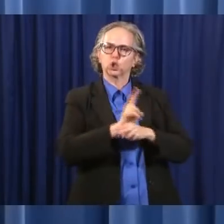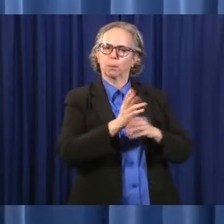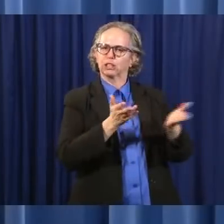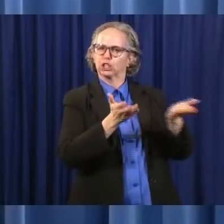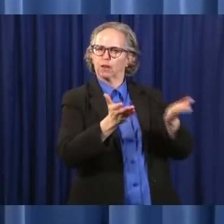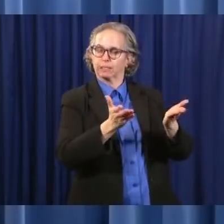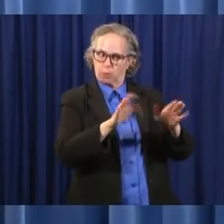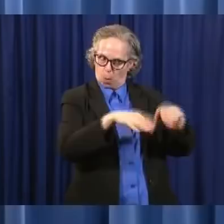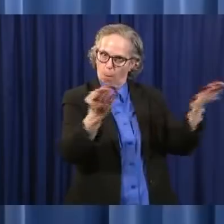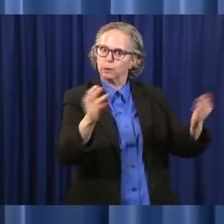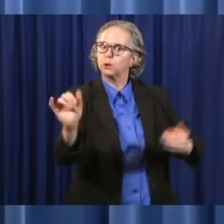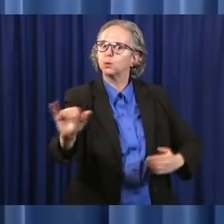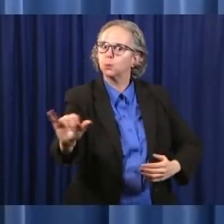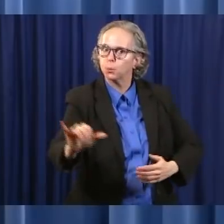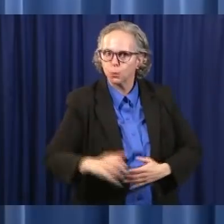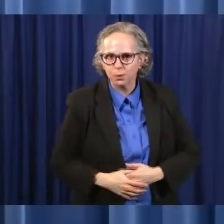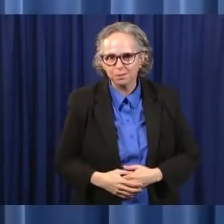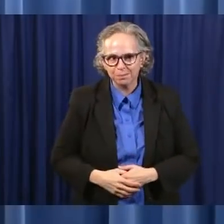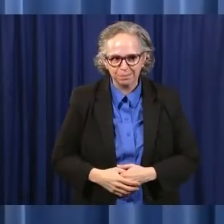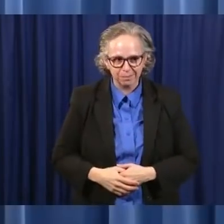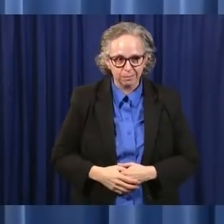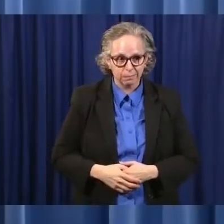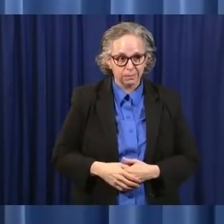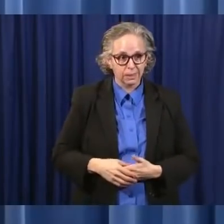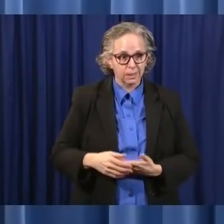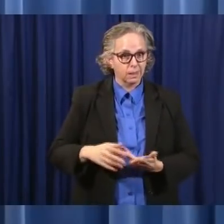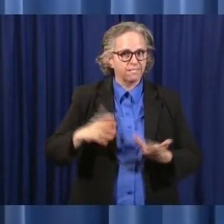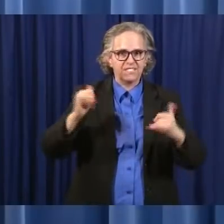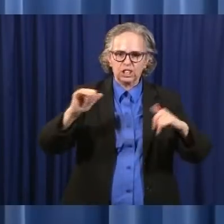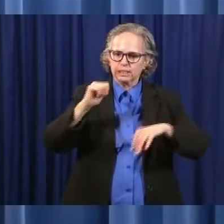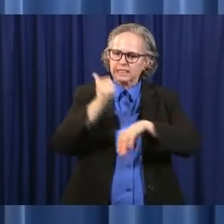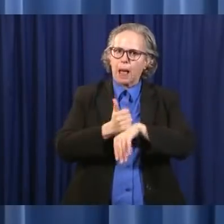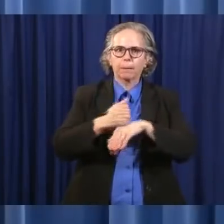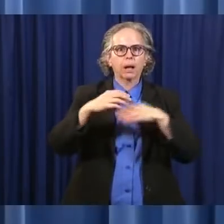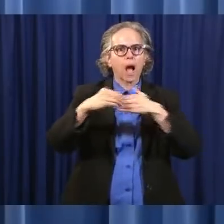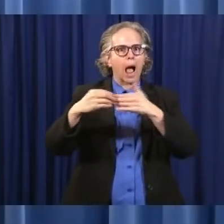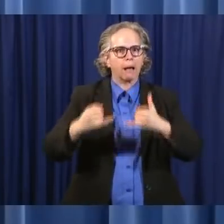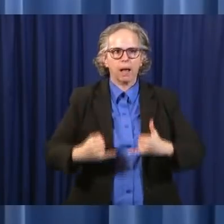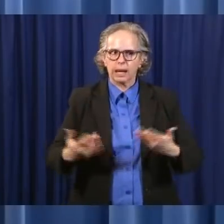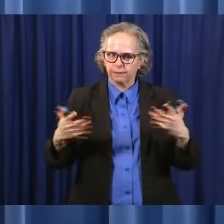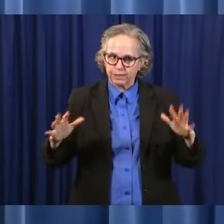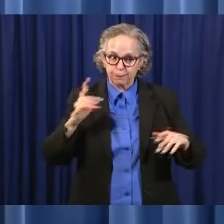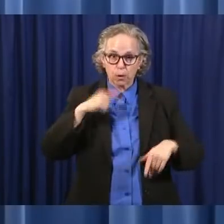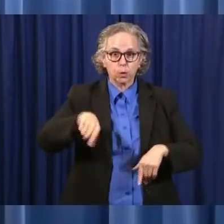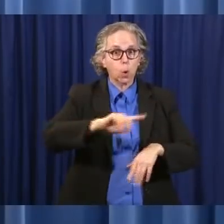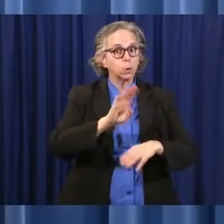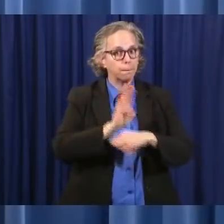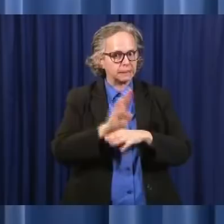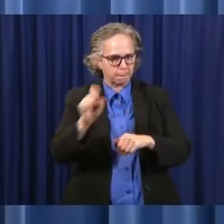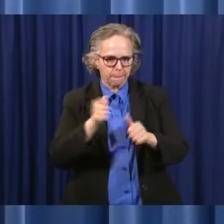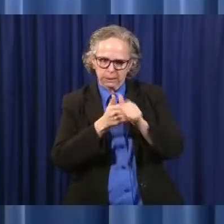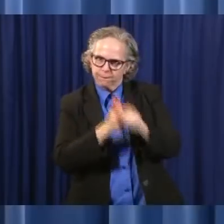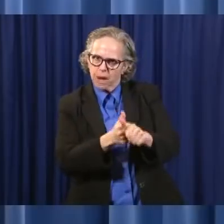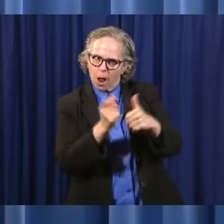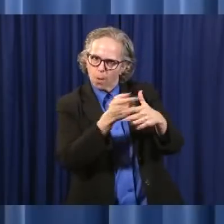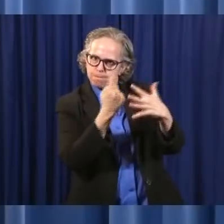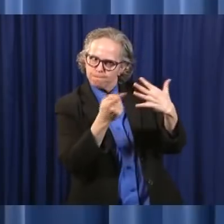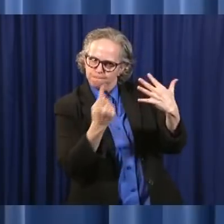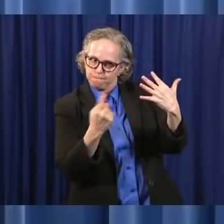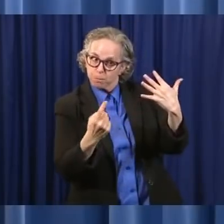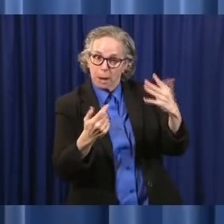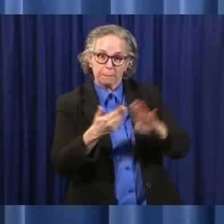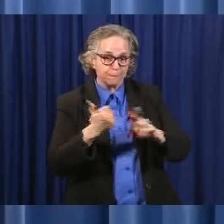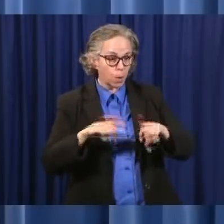the guidelines and what those businesses have to do, and as they meet those, then they